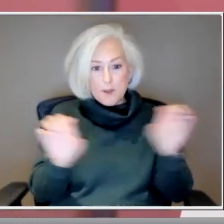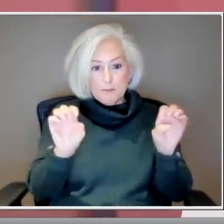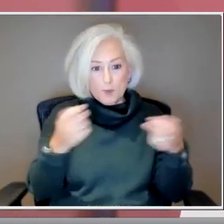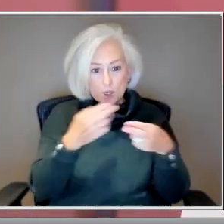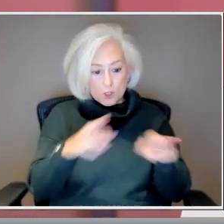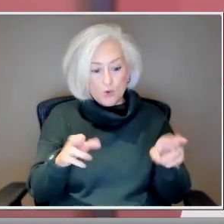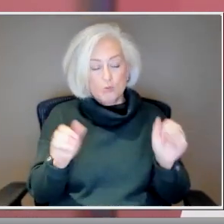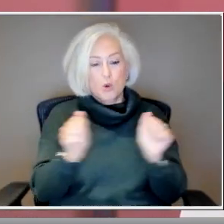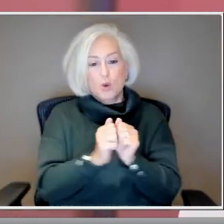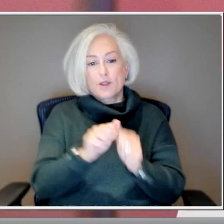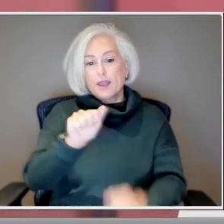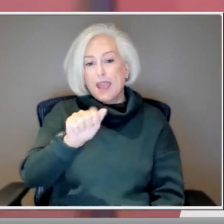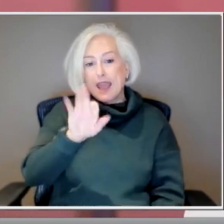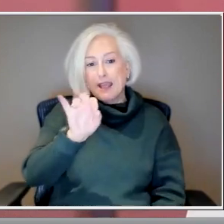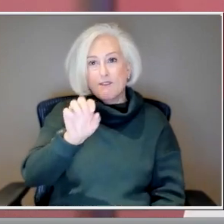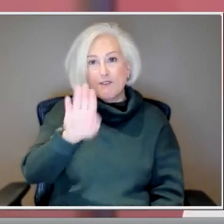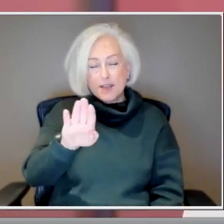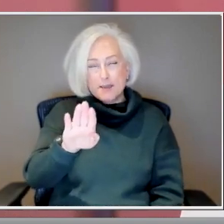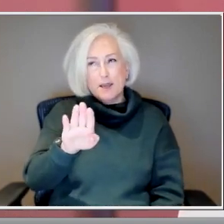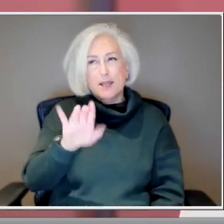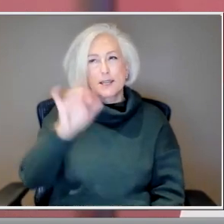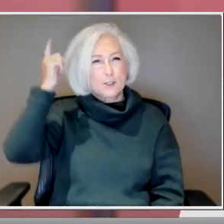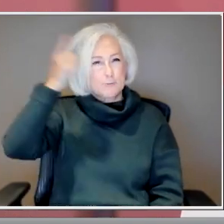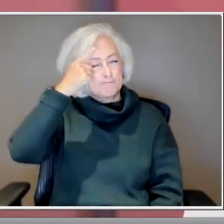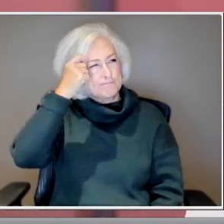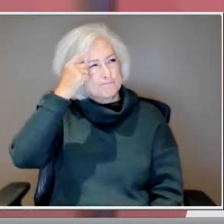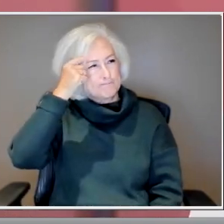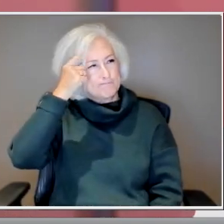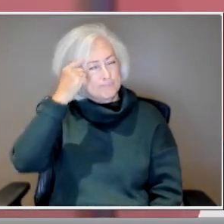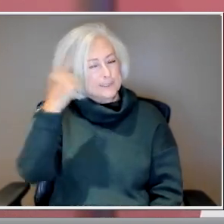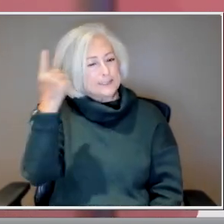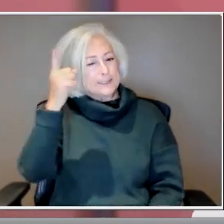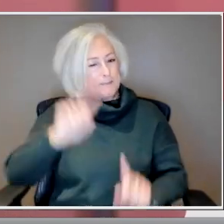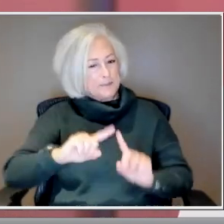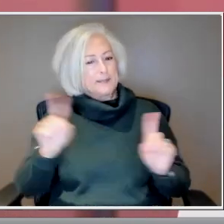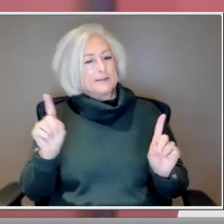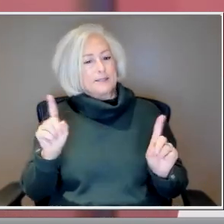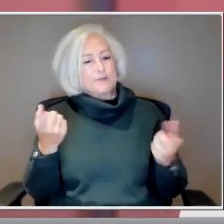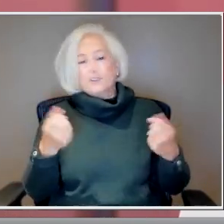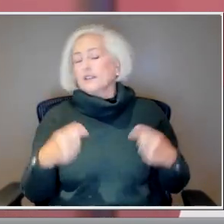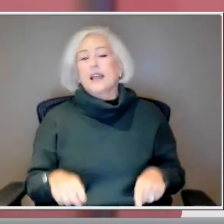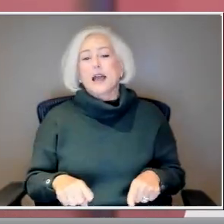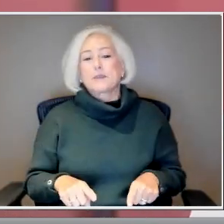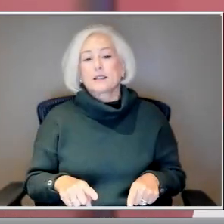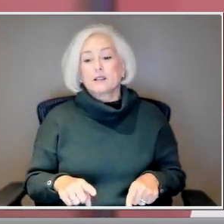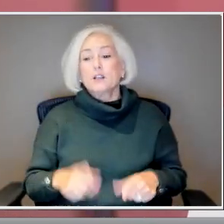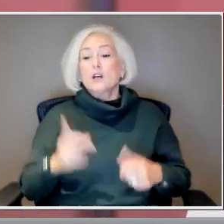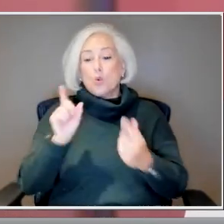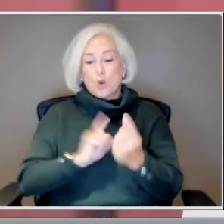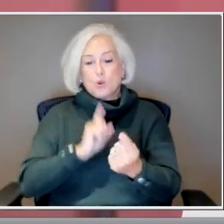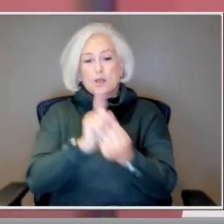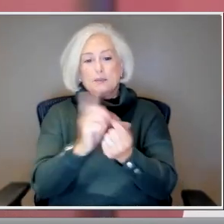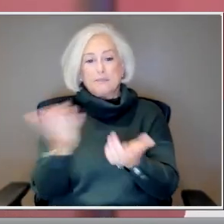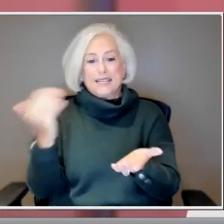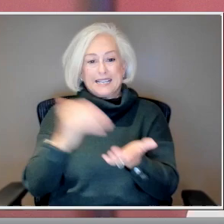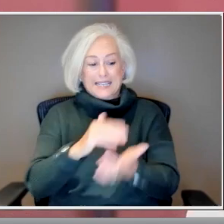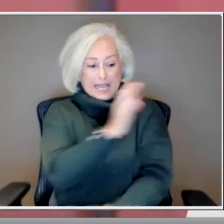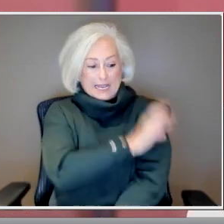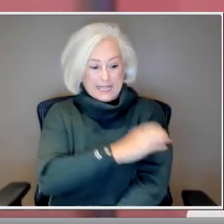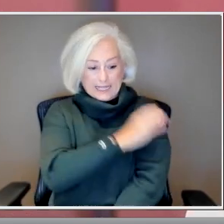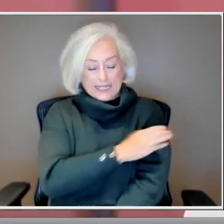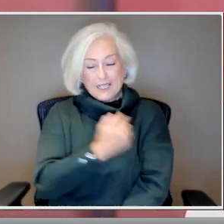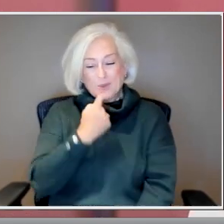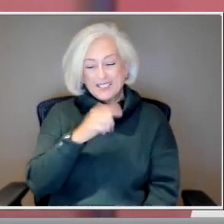And we often see them in follow-up in the clinics and talk to them about, hey, you need to cut down on the drinking, stop with the